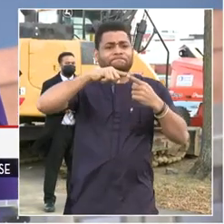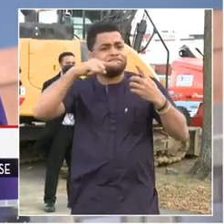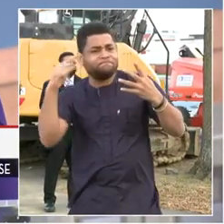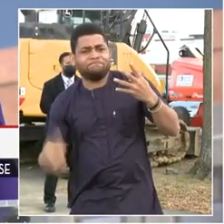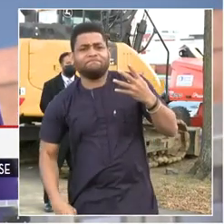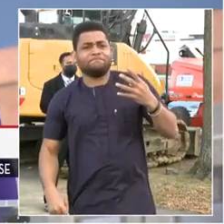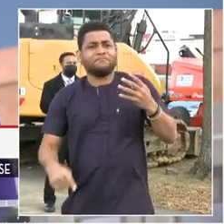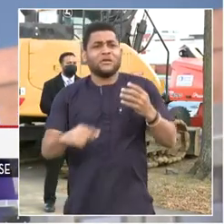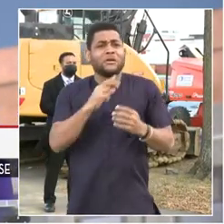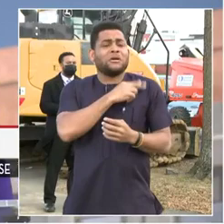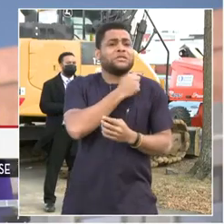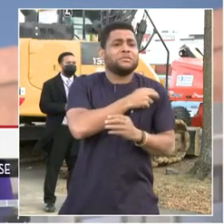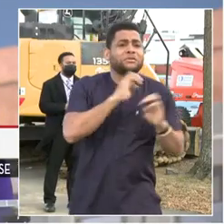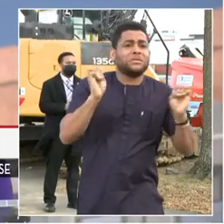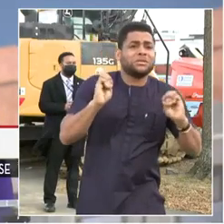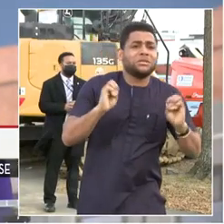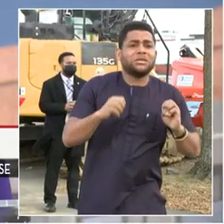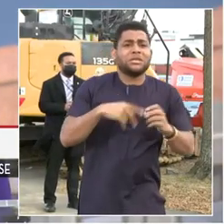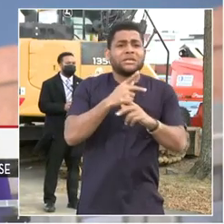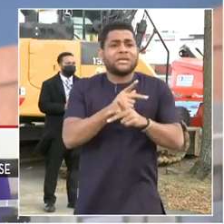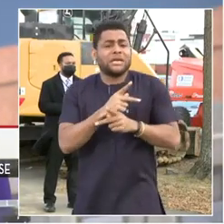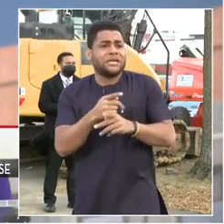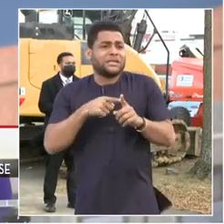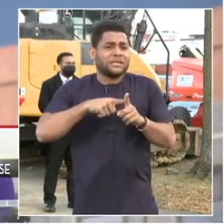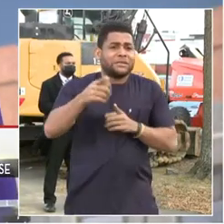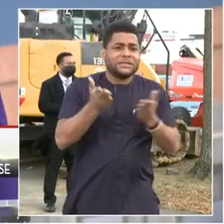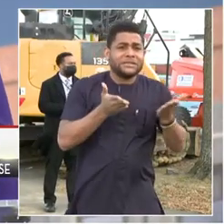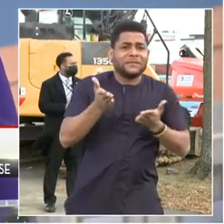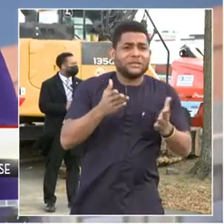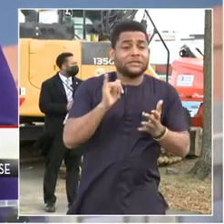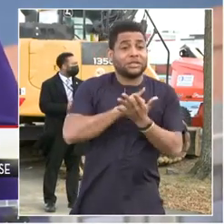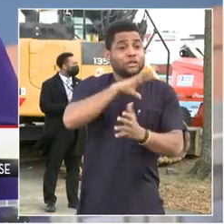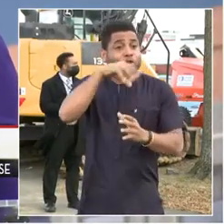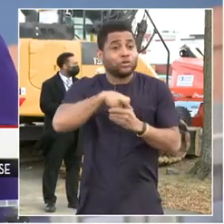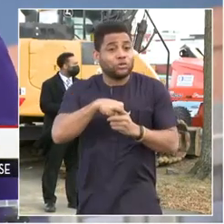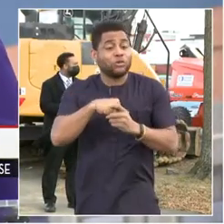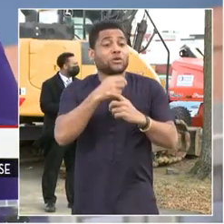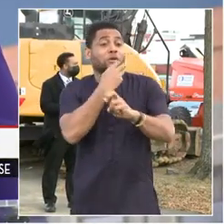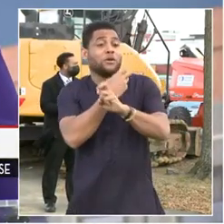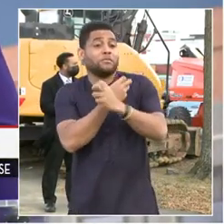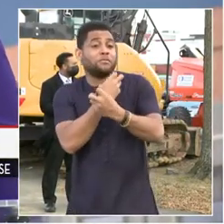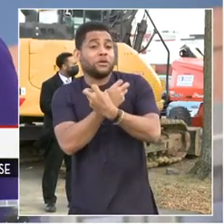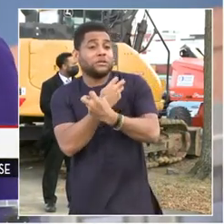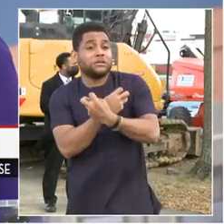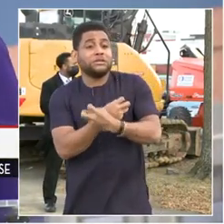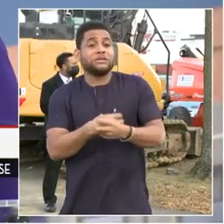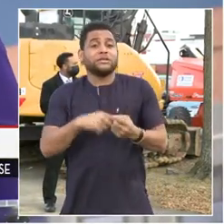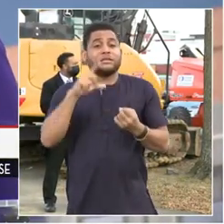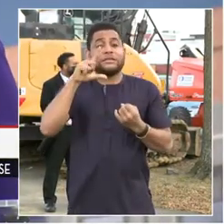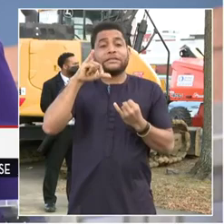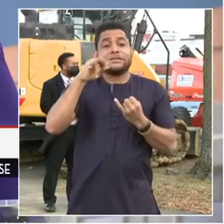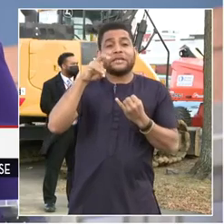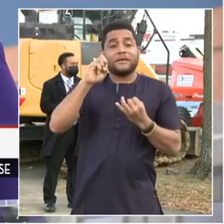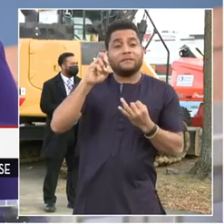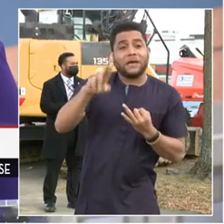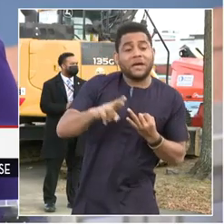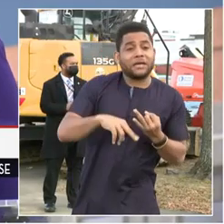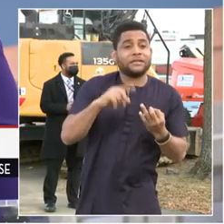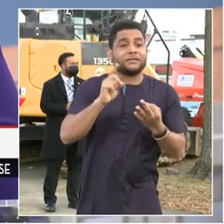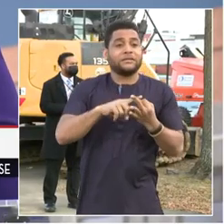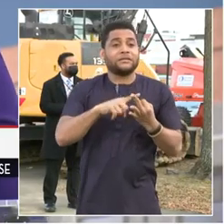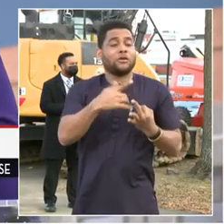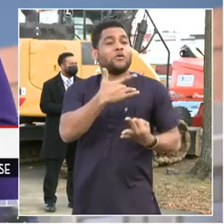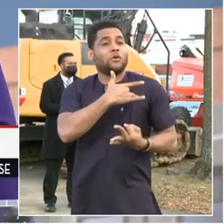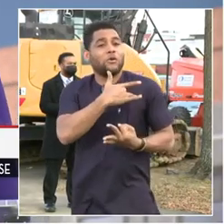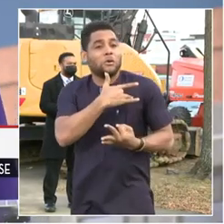and specialty care services, including orthopedic services, liver, heart, kidney, brain, and